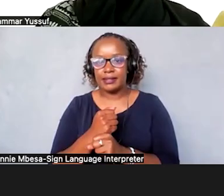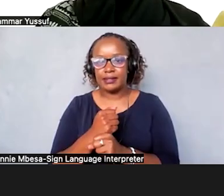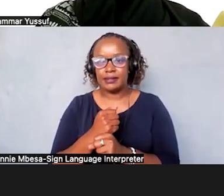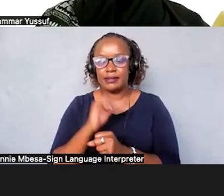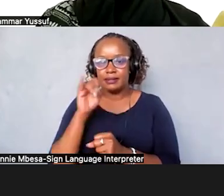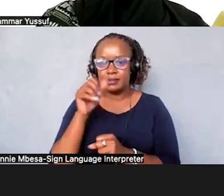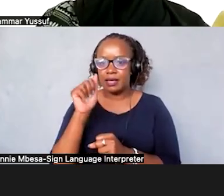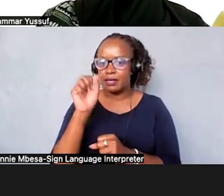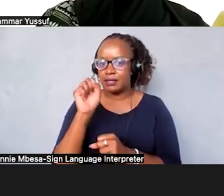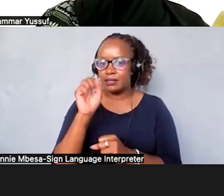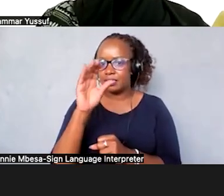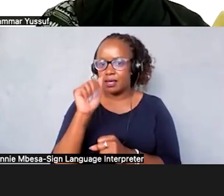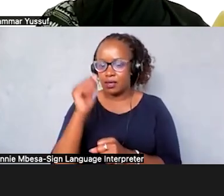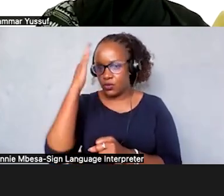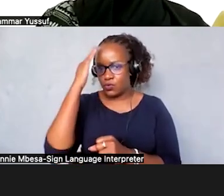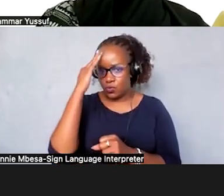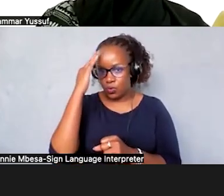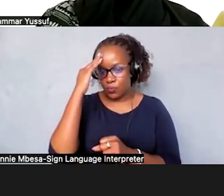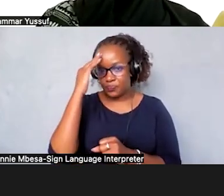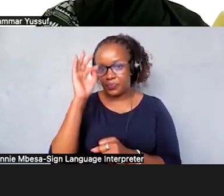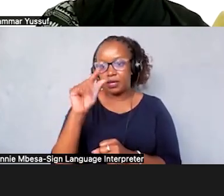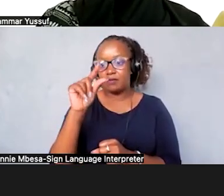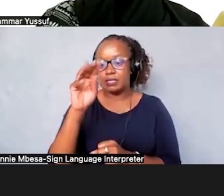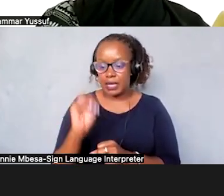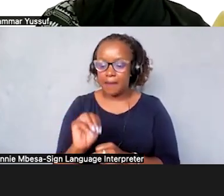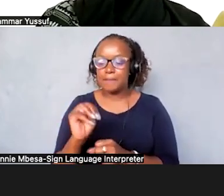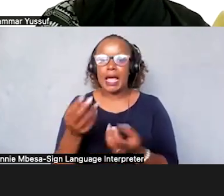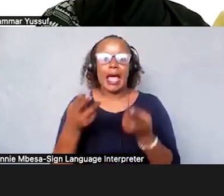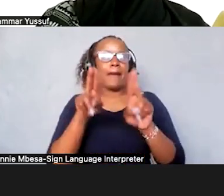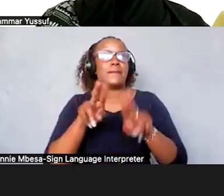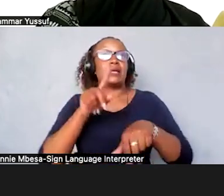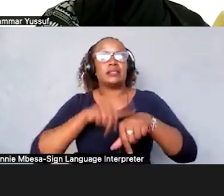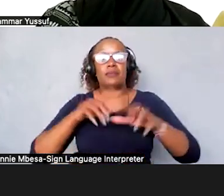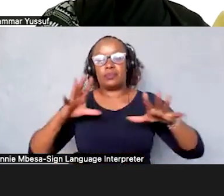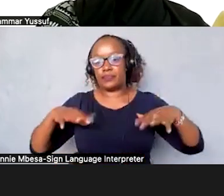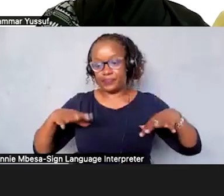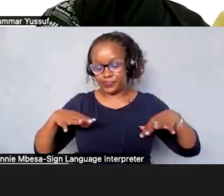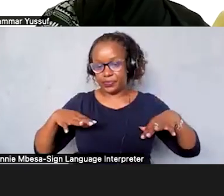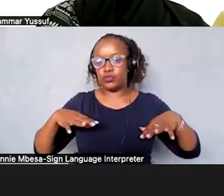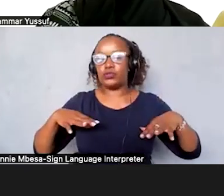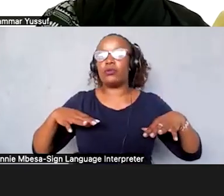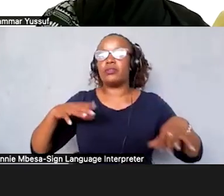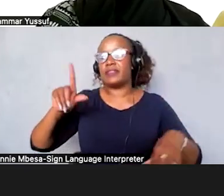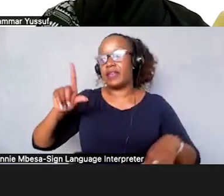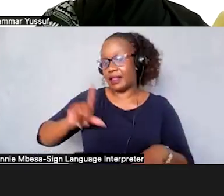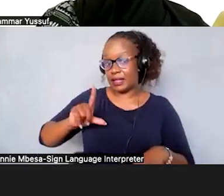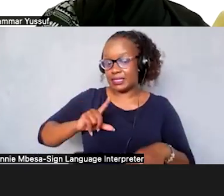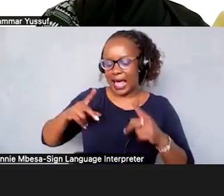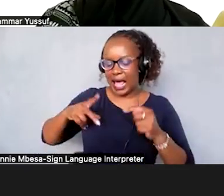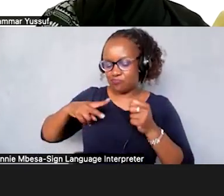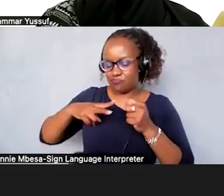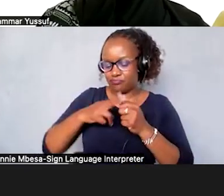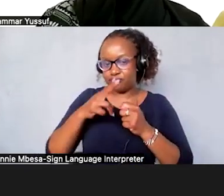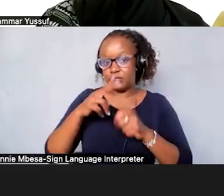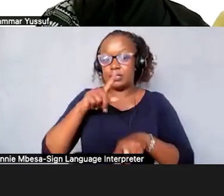FGM cases happen during the holiday seasons. So the girls are cut during the holiday season. So instead of the girls